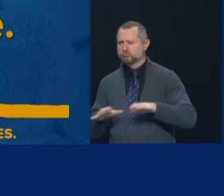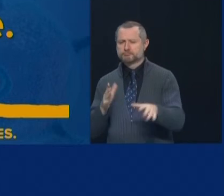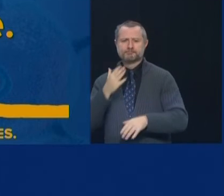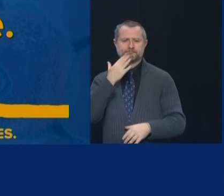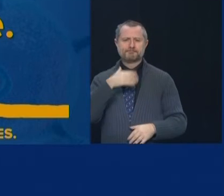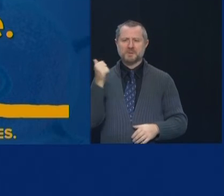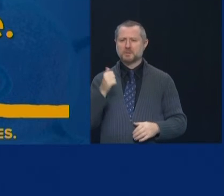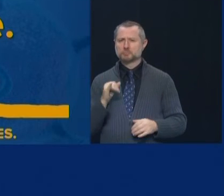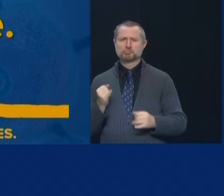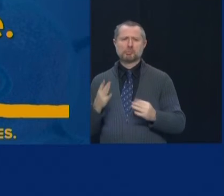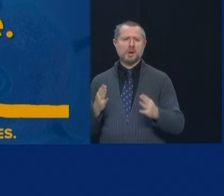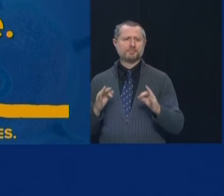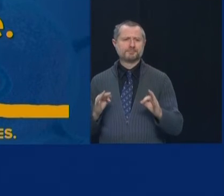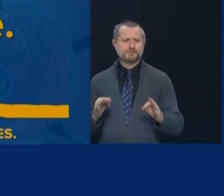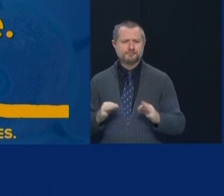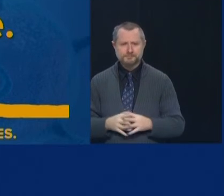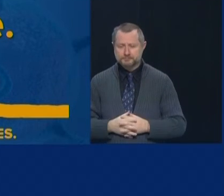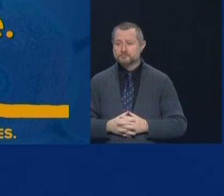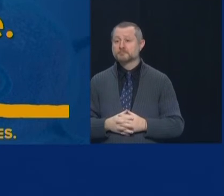first time around,